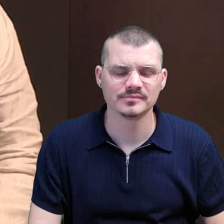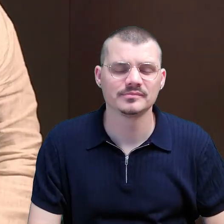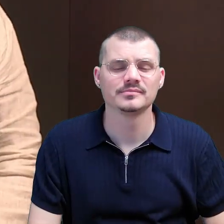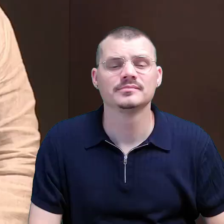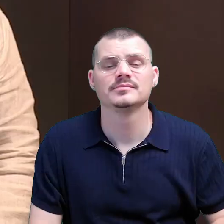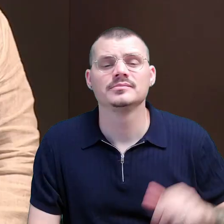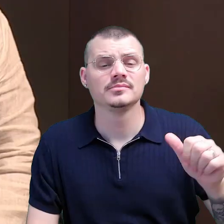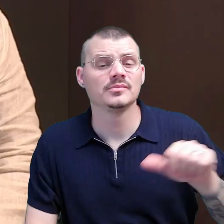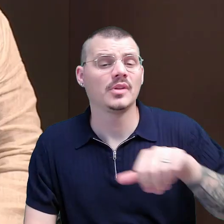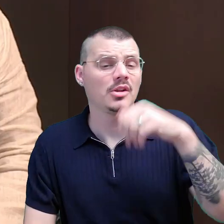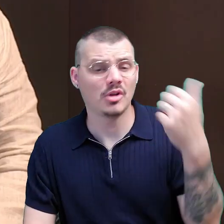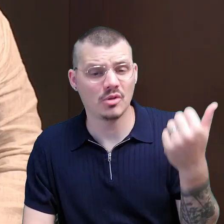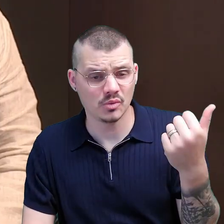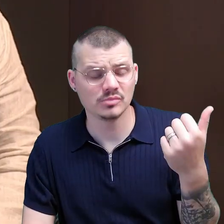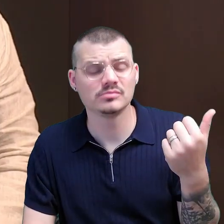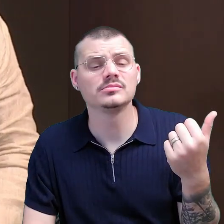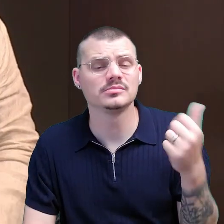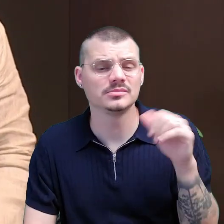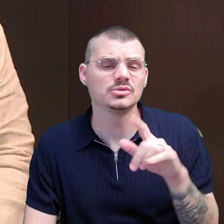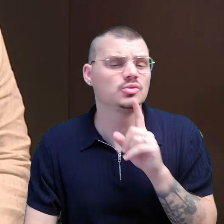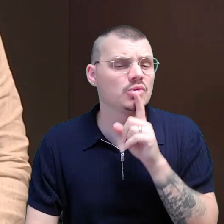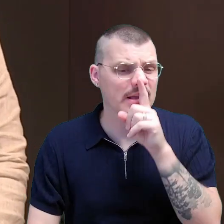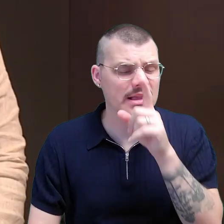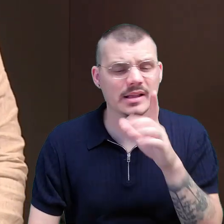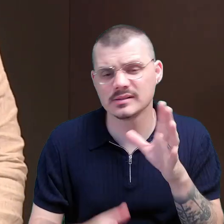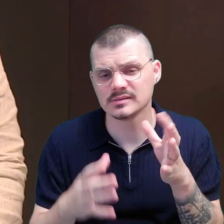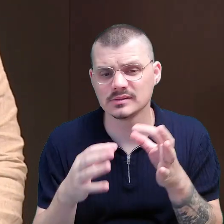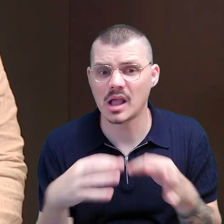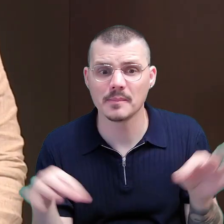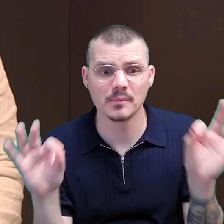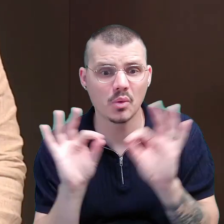Another one that is a really important